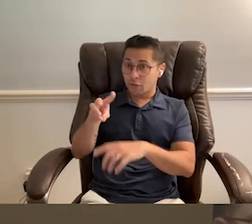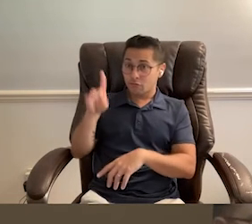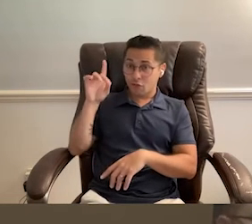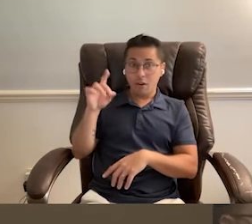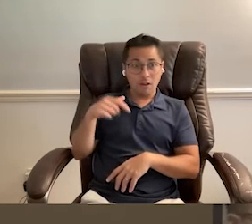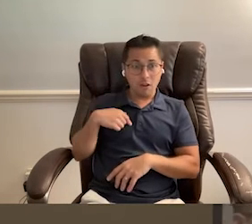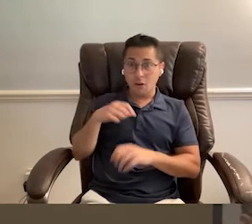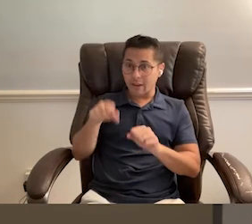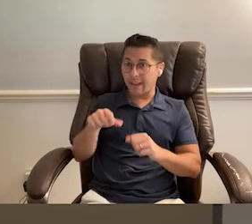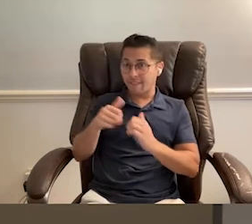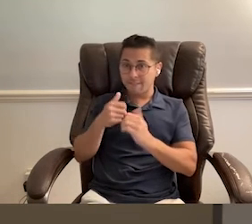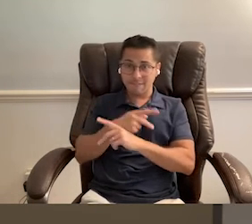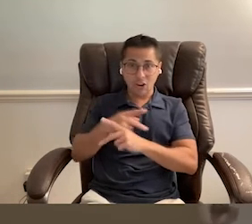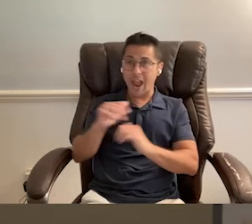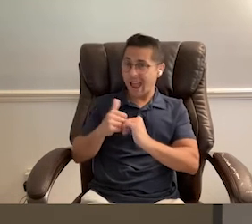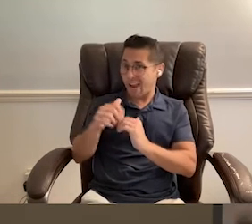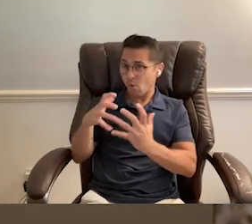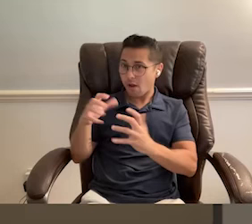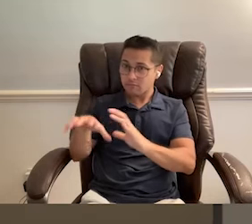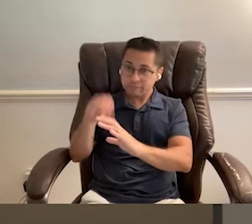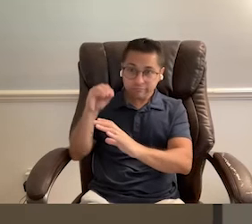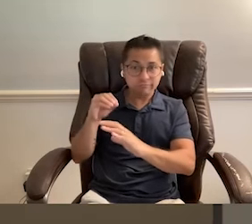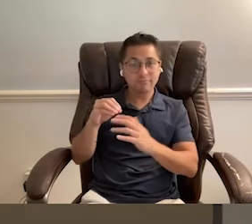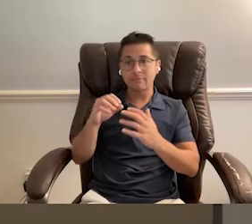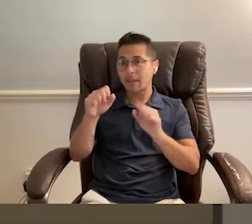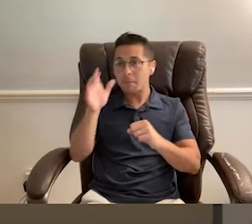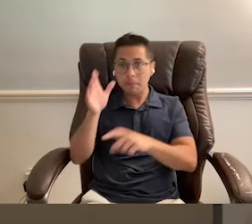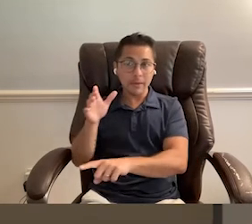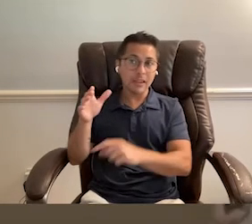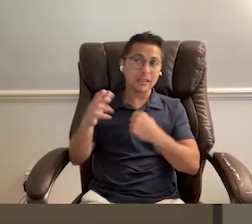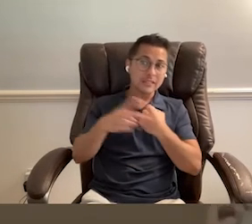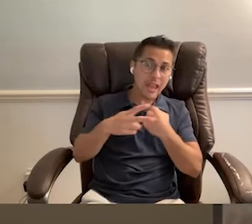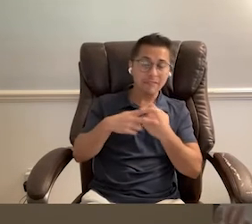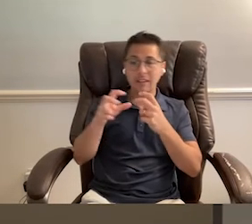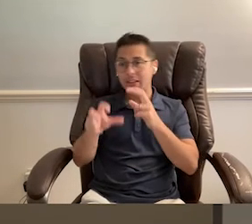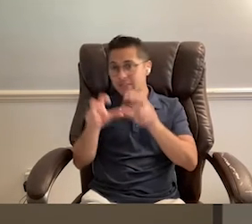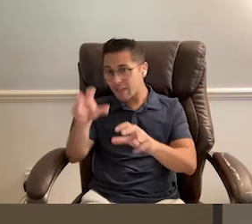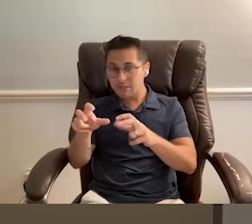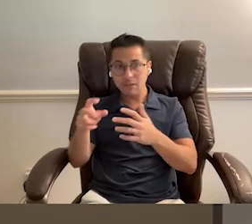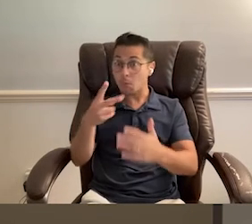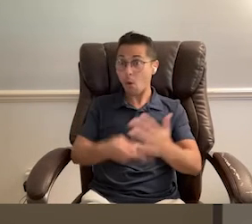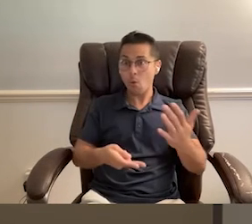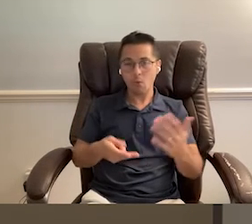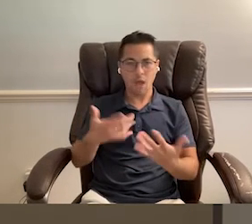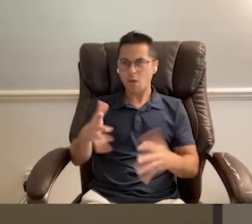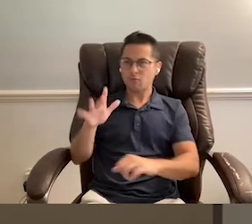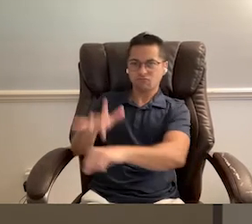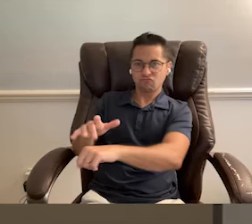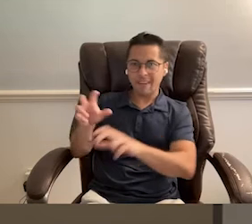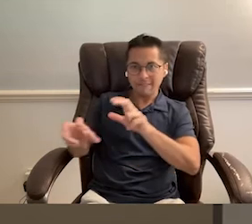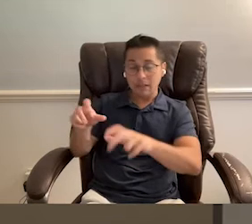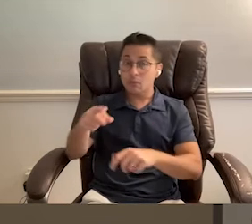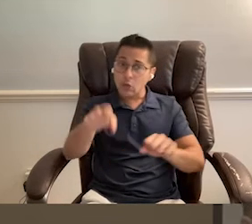out. As I said, you can make this a savings, an investment account, or both. So some families are like, well, I don't want to touch my investment. Well, you can withdraw just from the